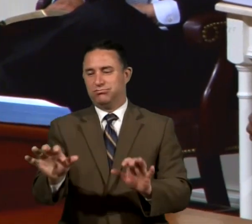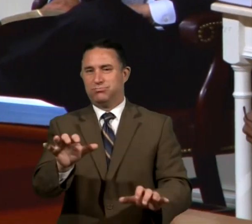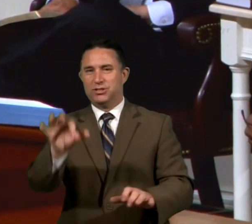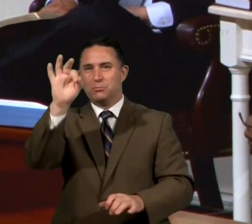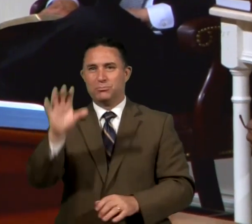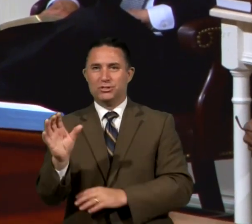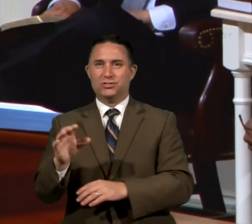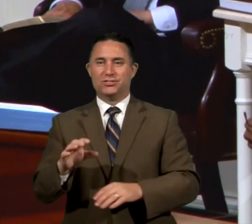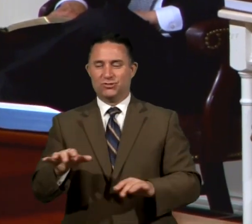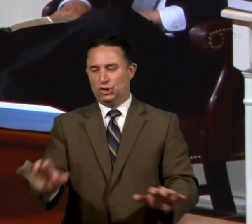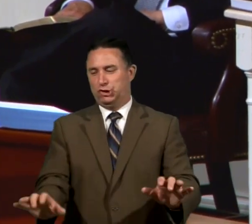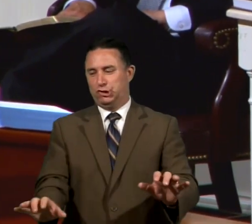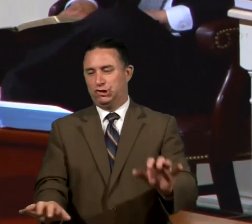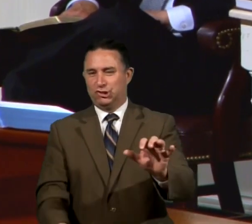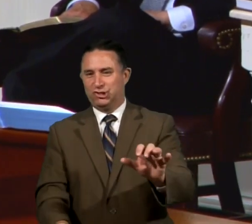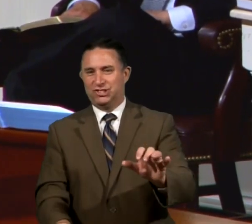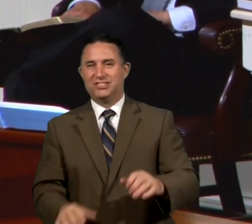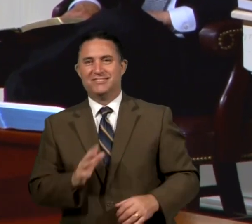That'd be good.